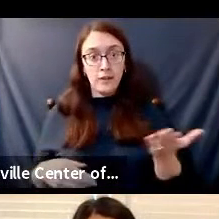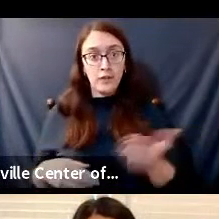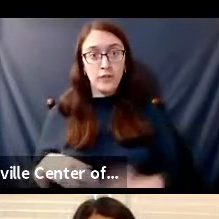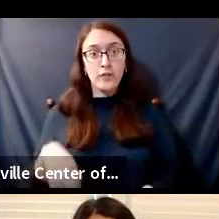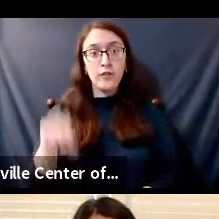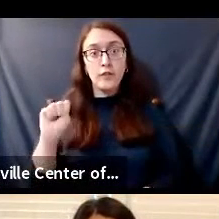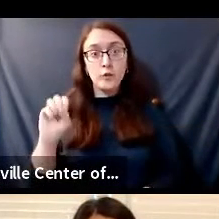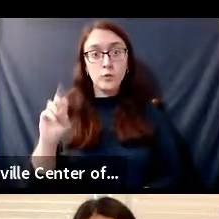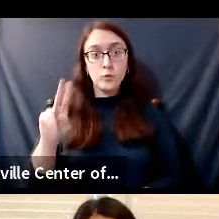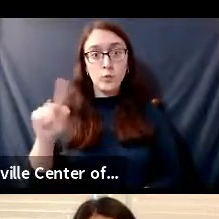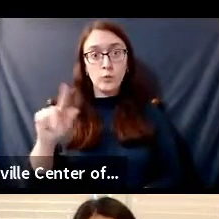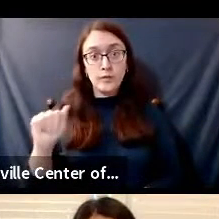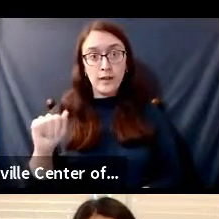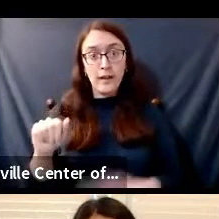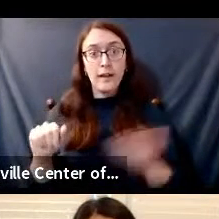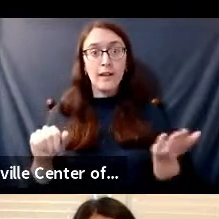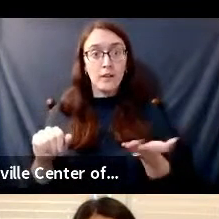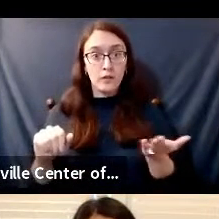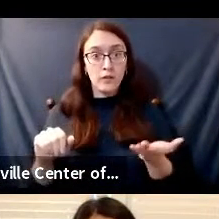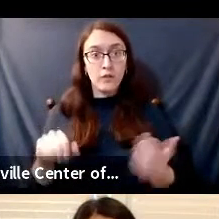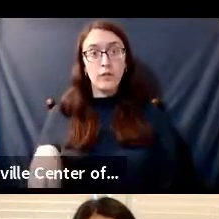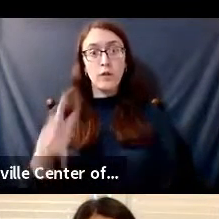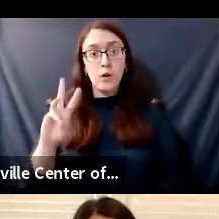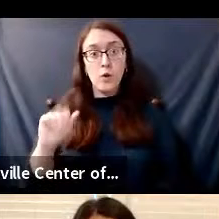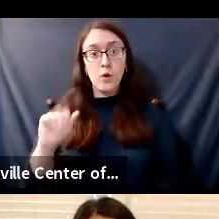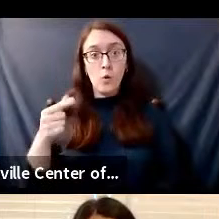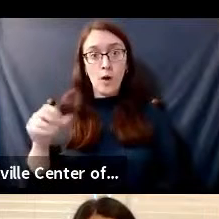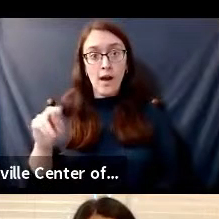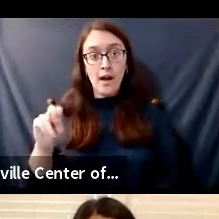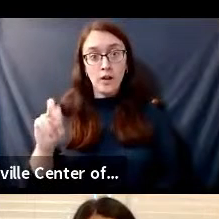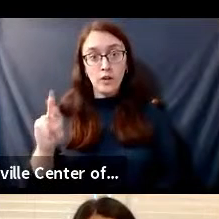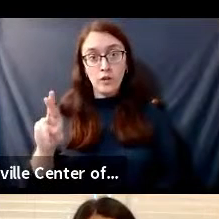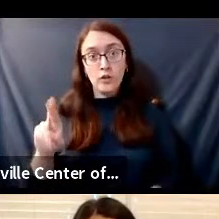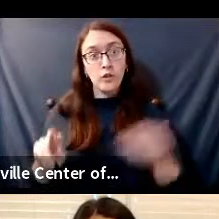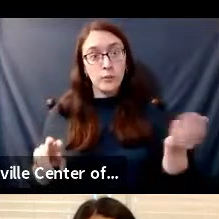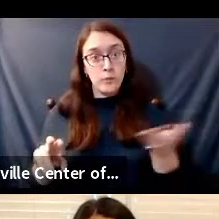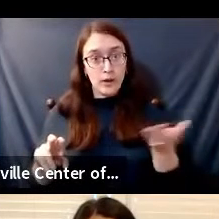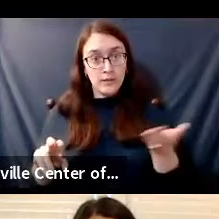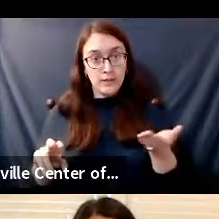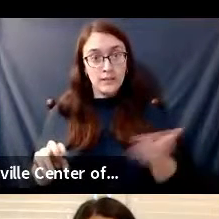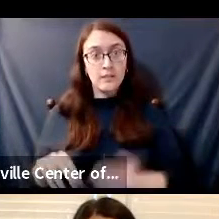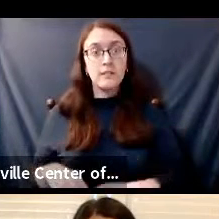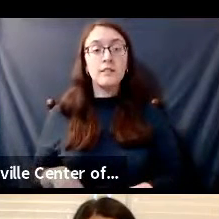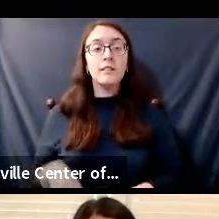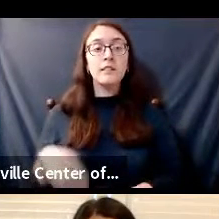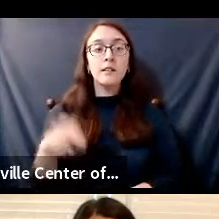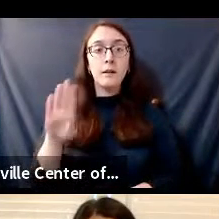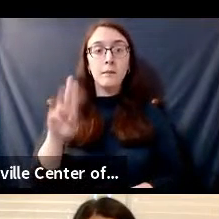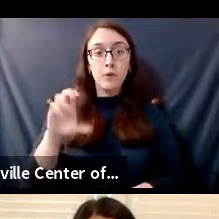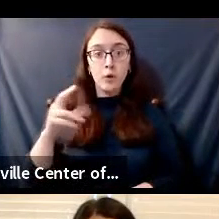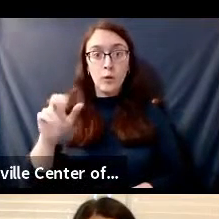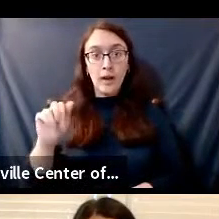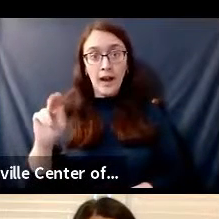Souza, Here. Ms. Wagner, Present. and Dr.